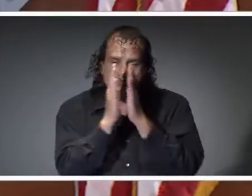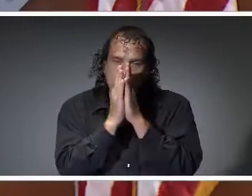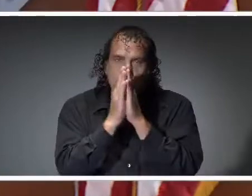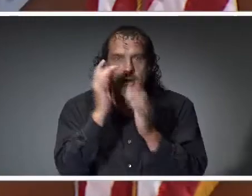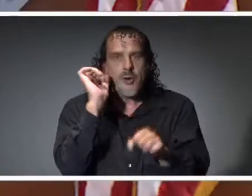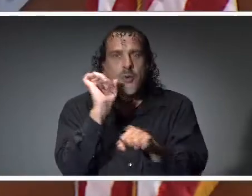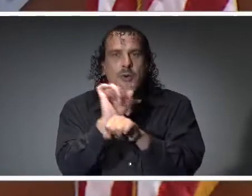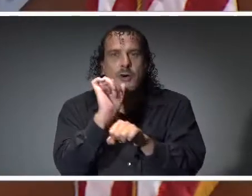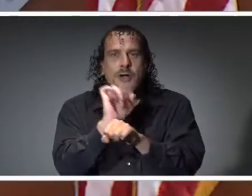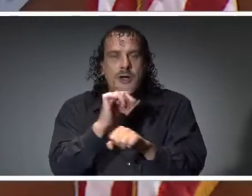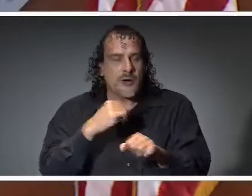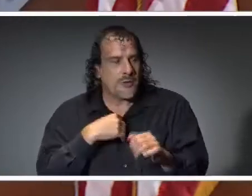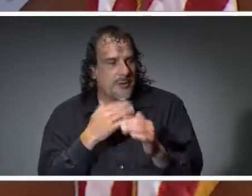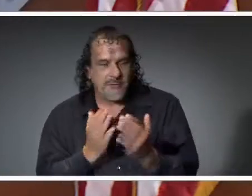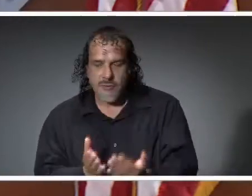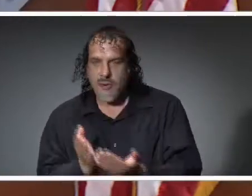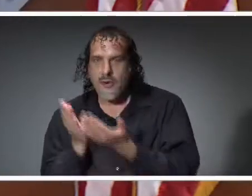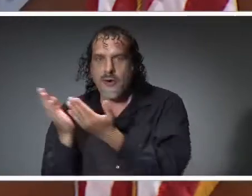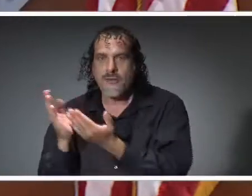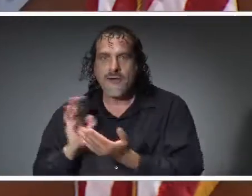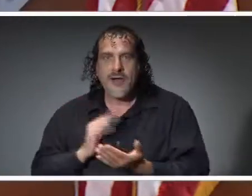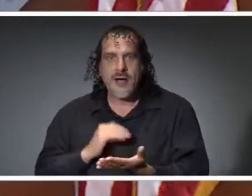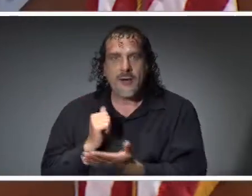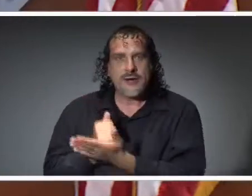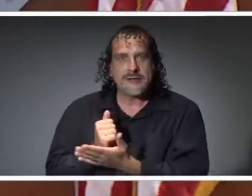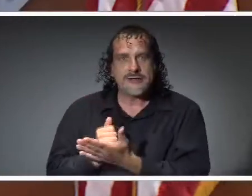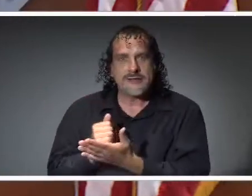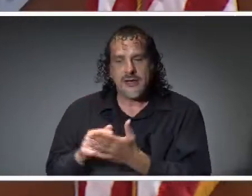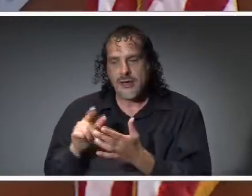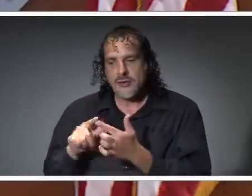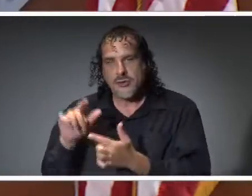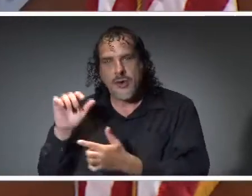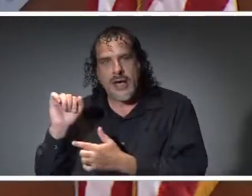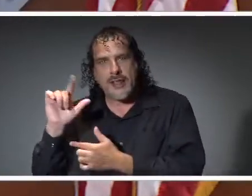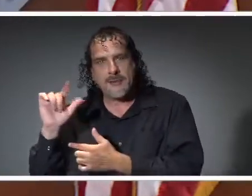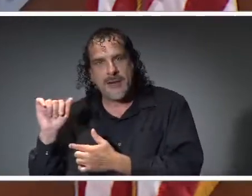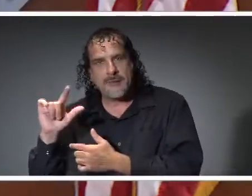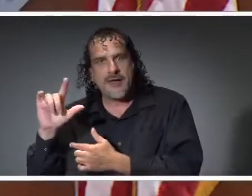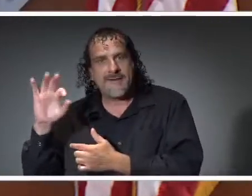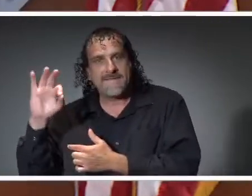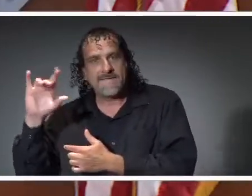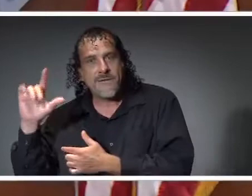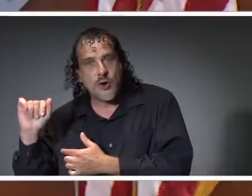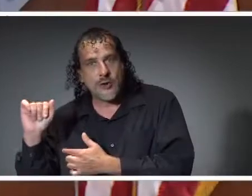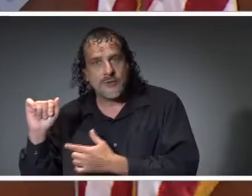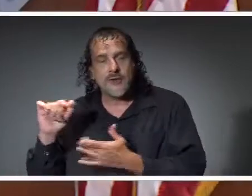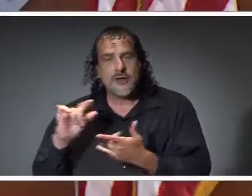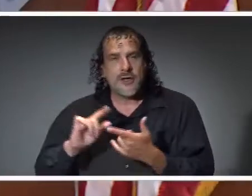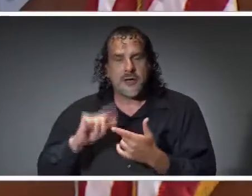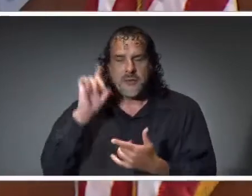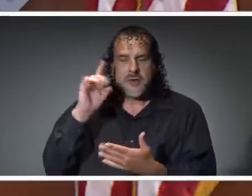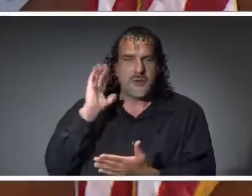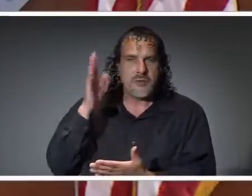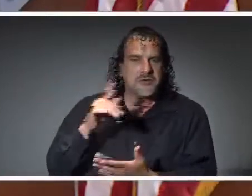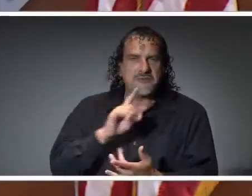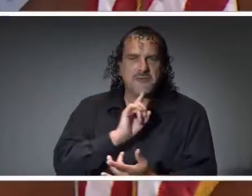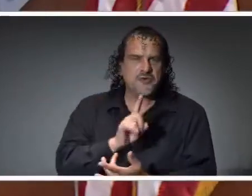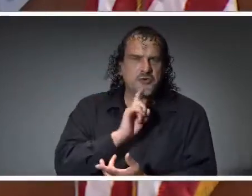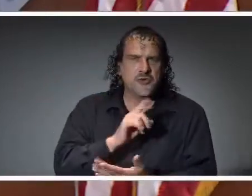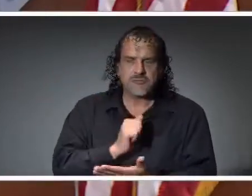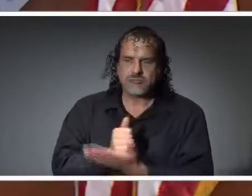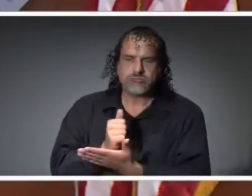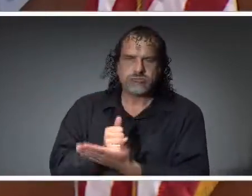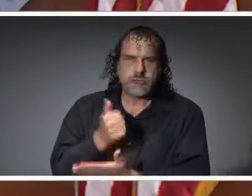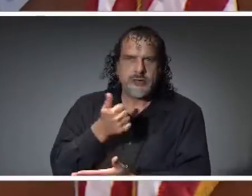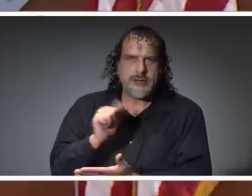have offered our assistance to our neighbors in Alabama and Florida, and will certainly provide